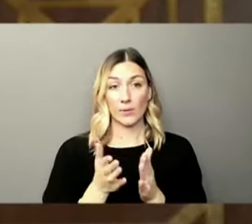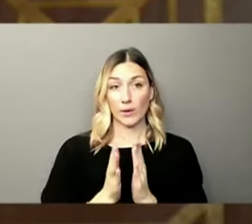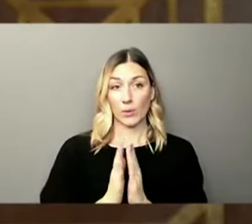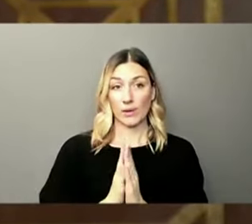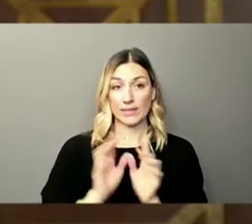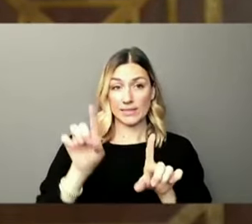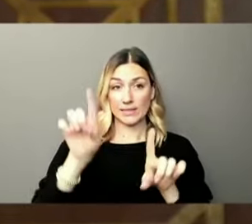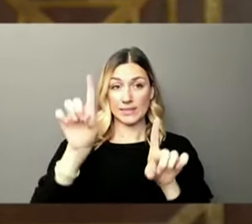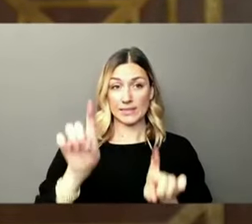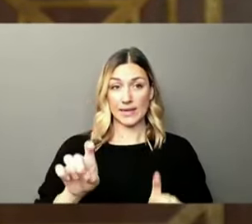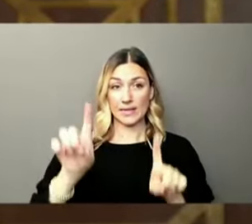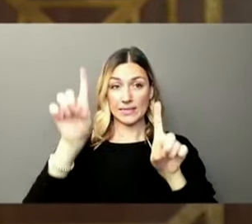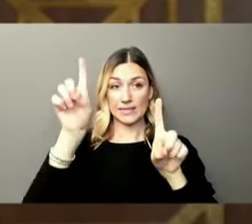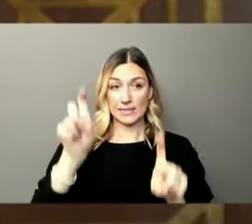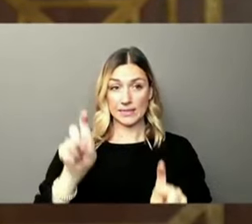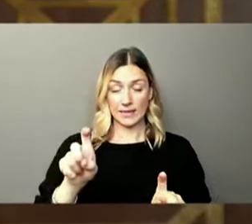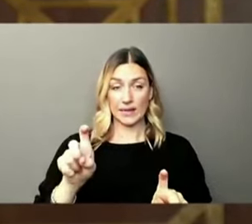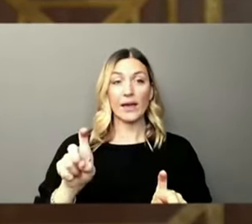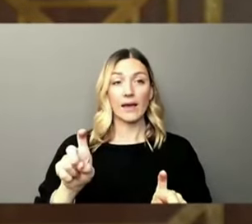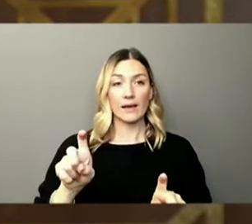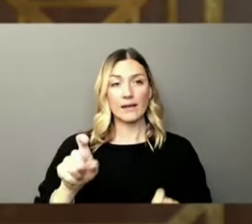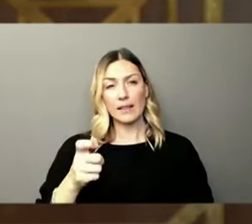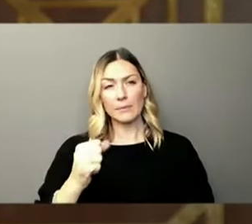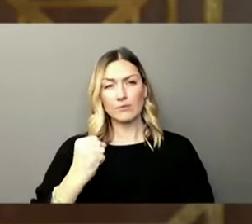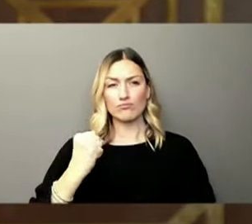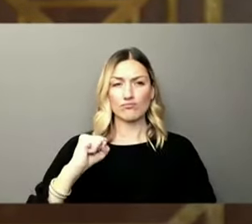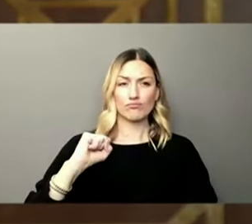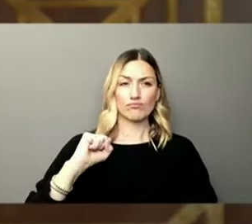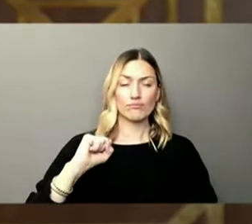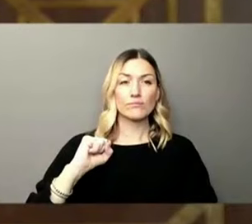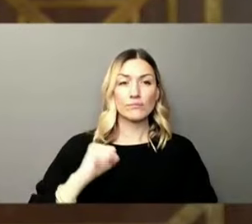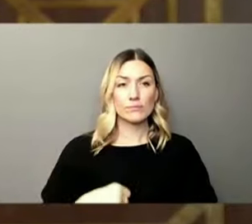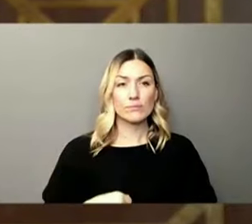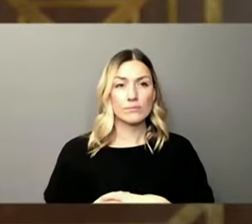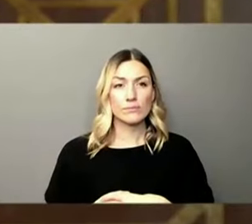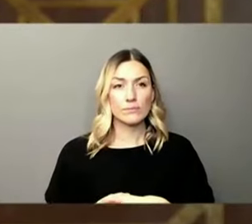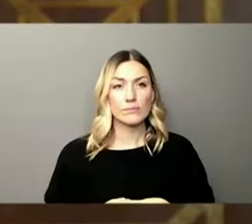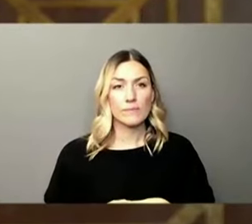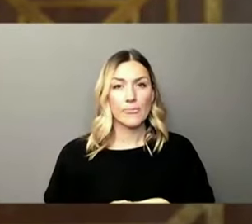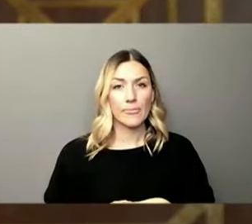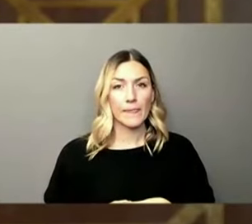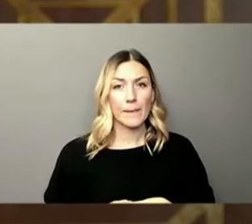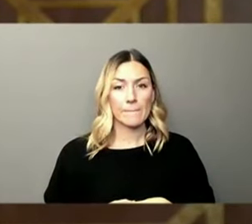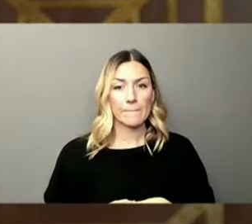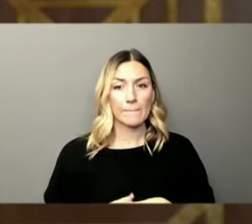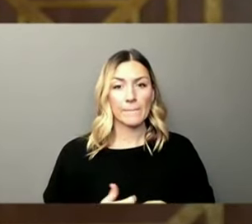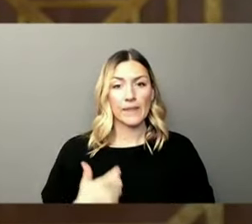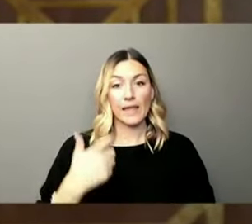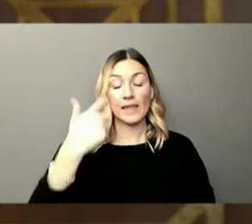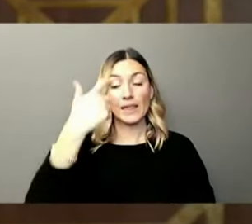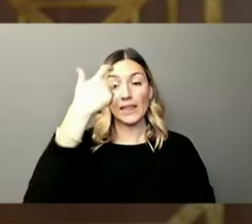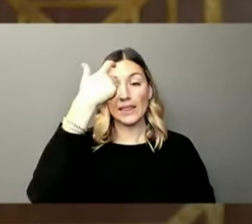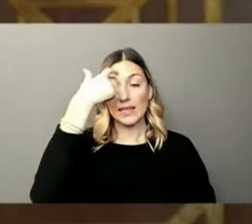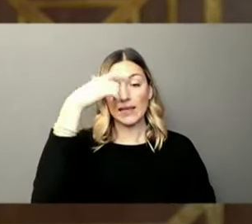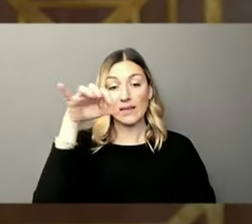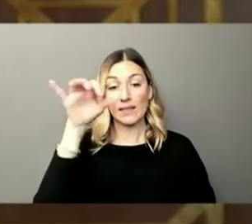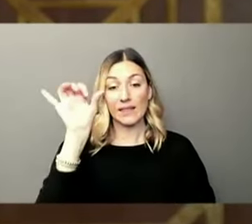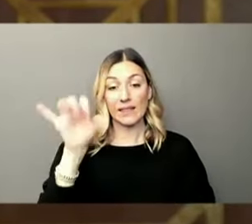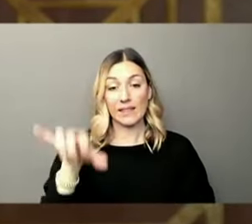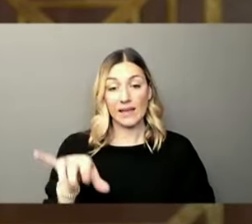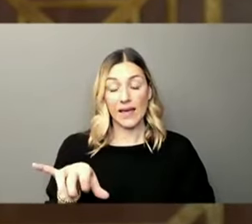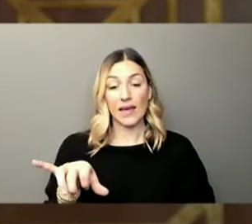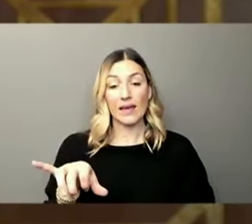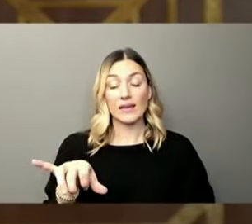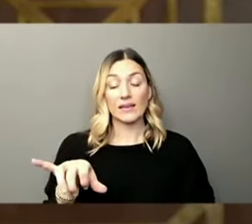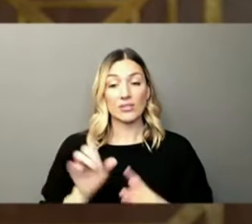testing, and there was a little bit of pushback on that. And I think that was coming into play